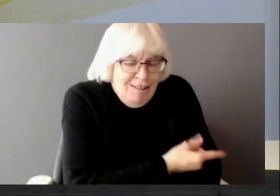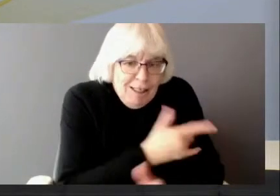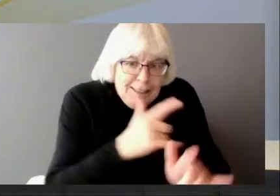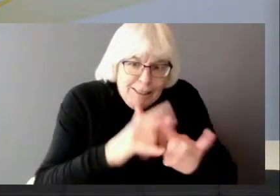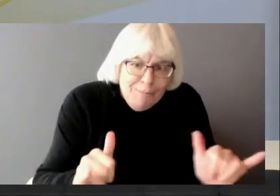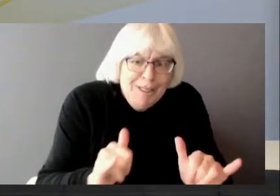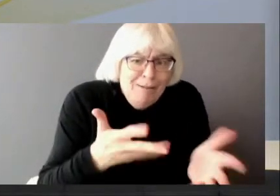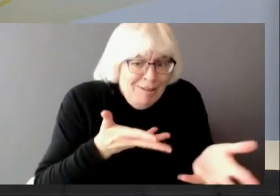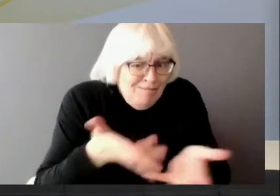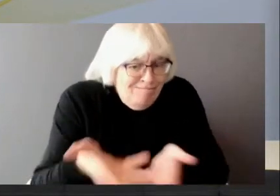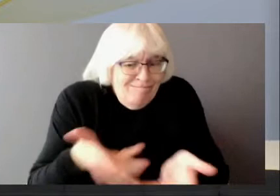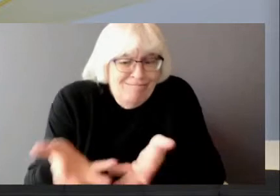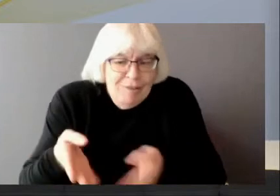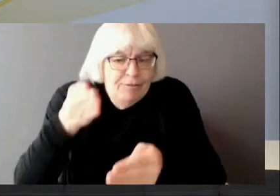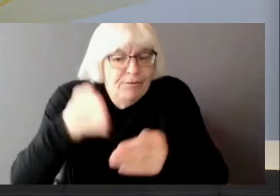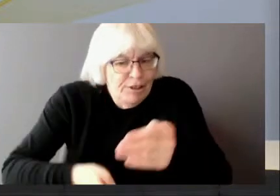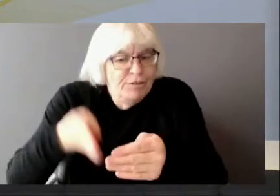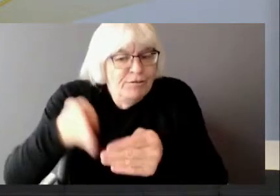Thank you.